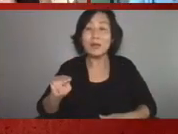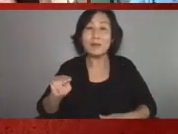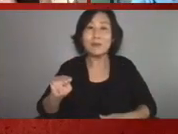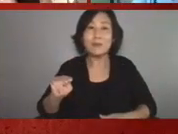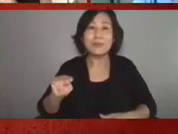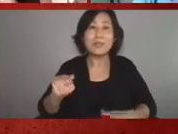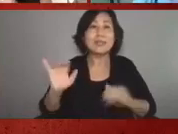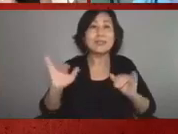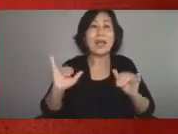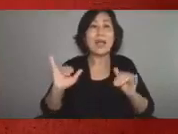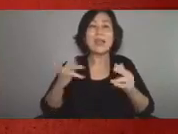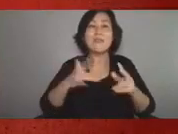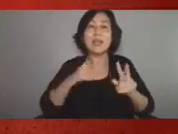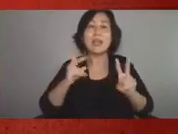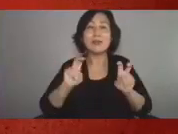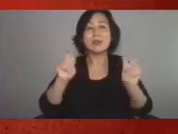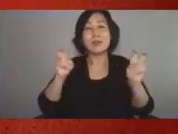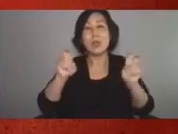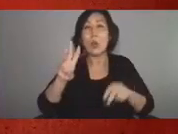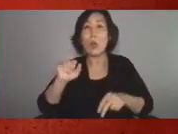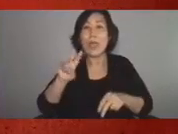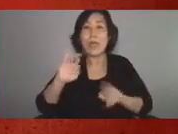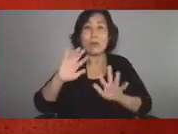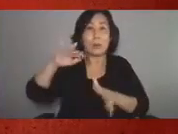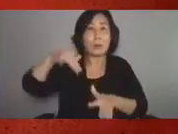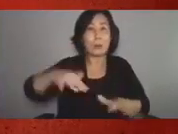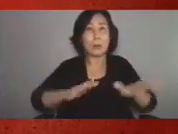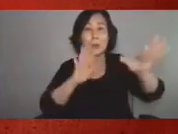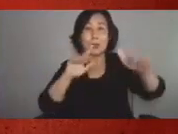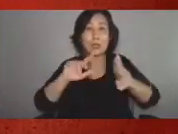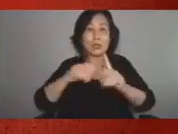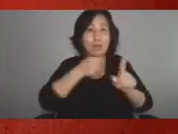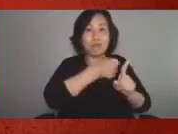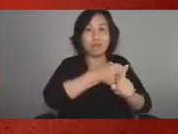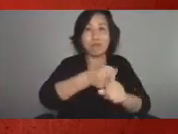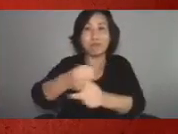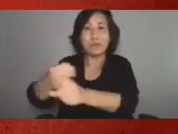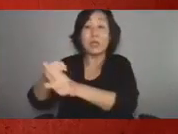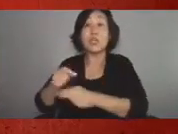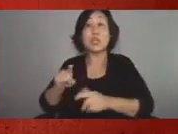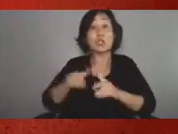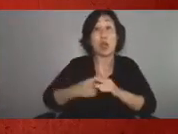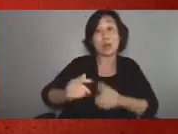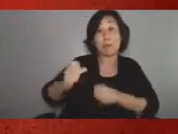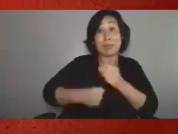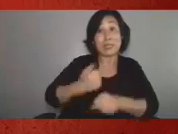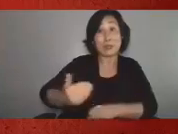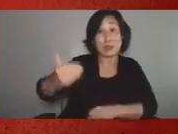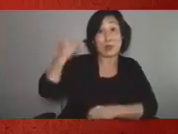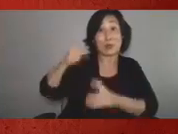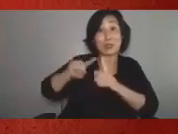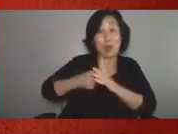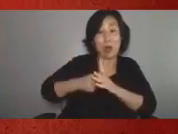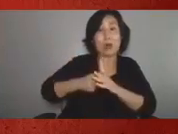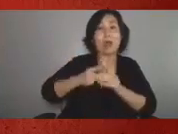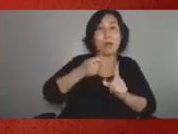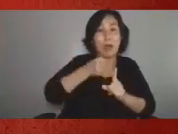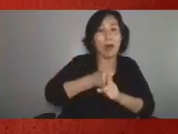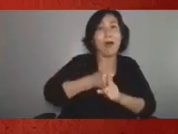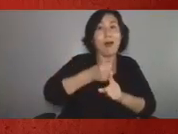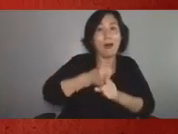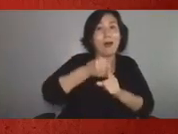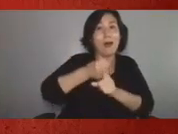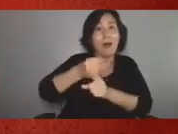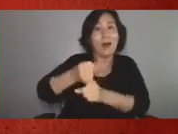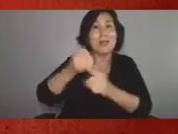this. There's a wave that it didn't. You know, there's a wave that began years and years and years ago, that is now making it